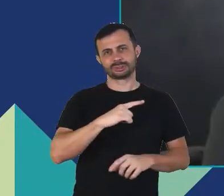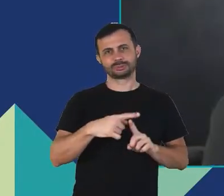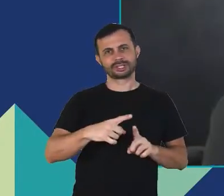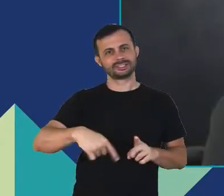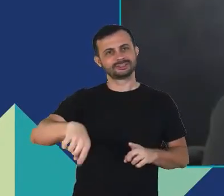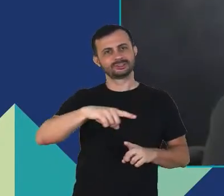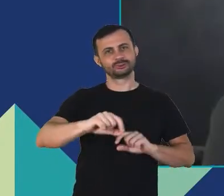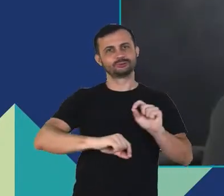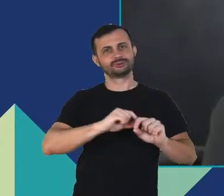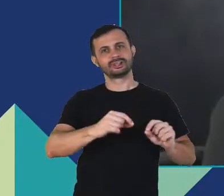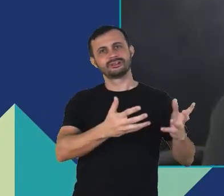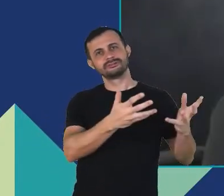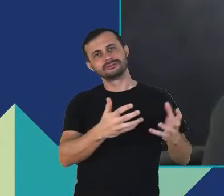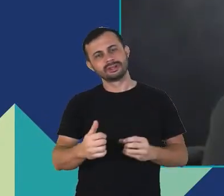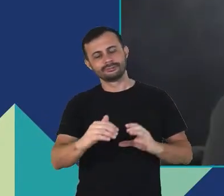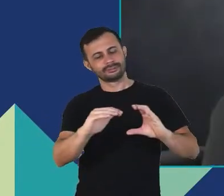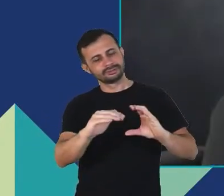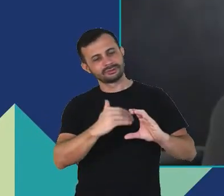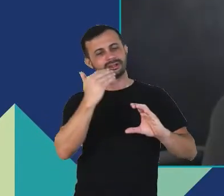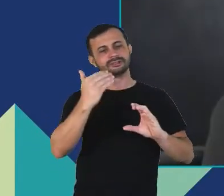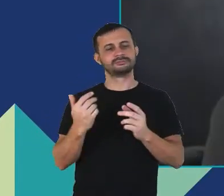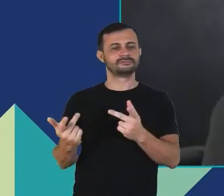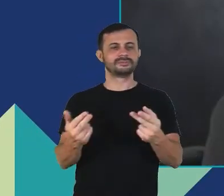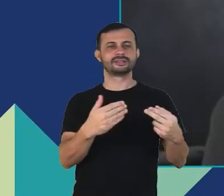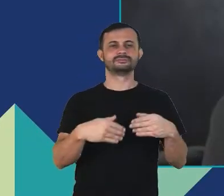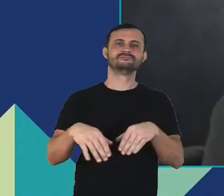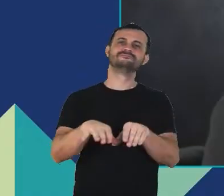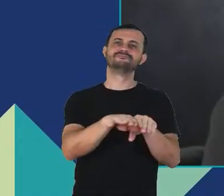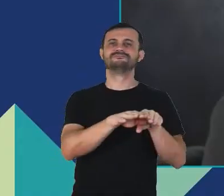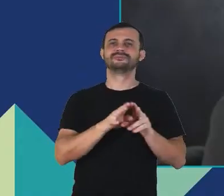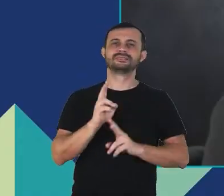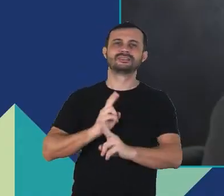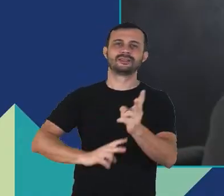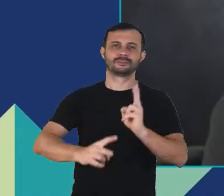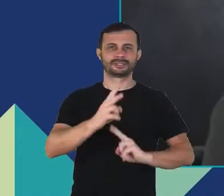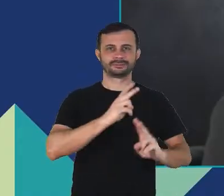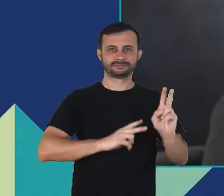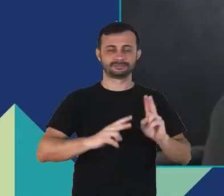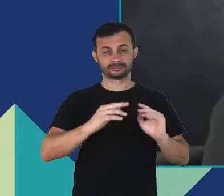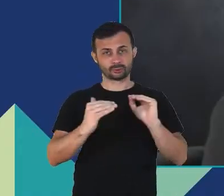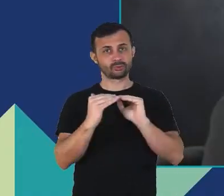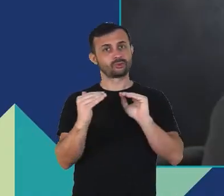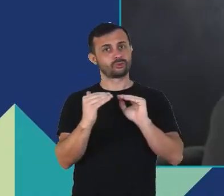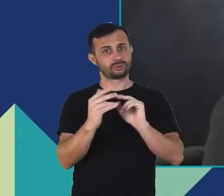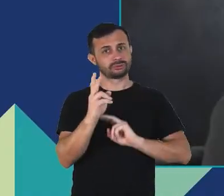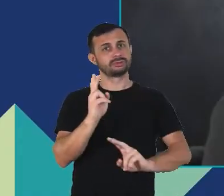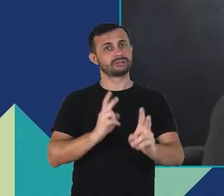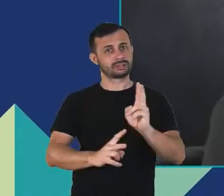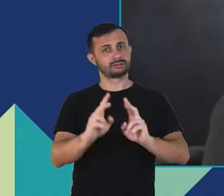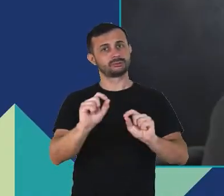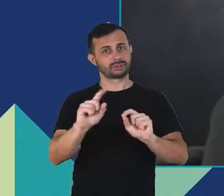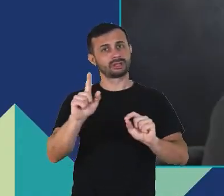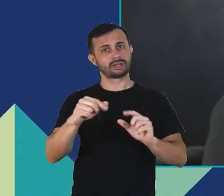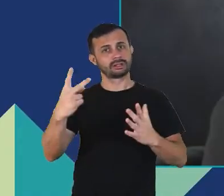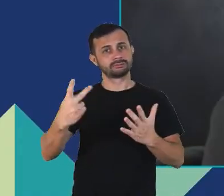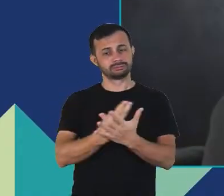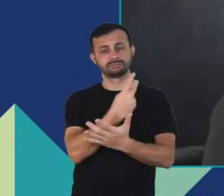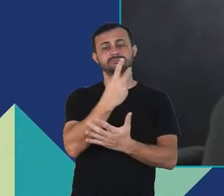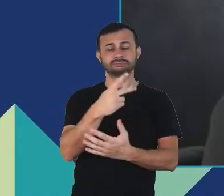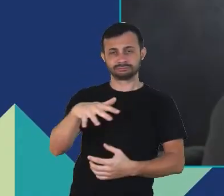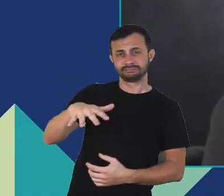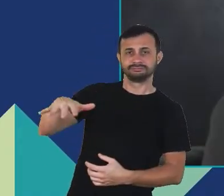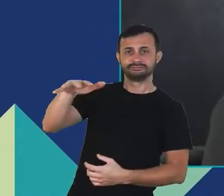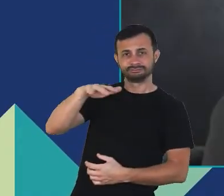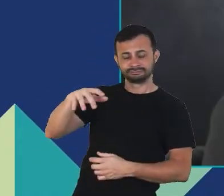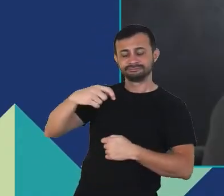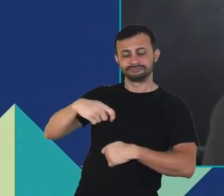time. So 100% a big part of the emergency response and preparedness. There's no question about it.